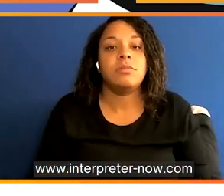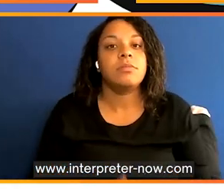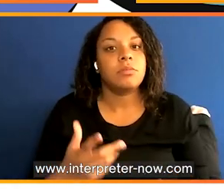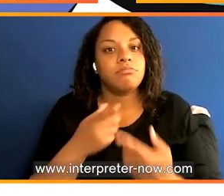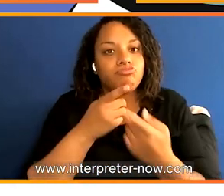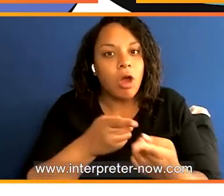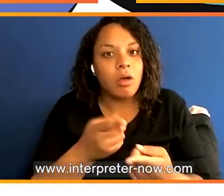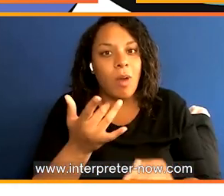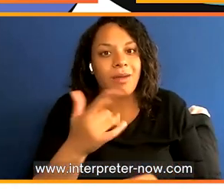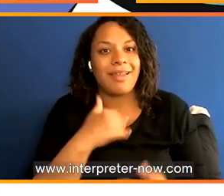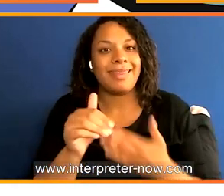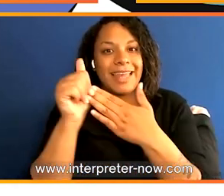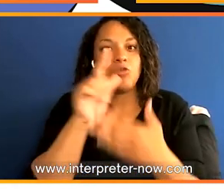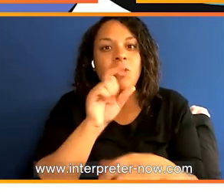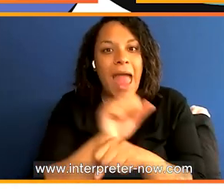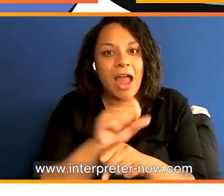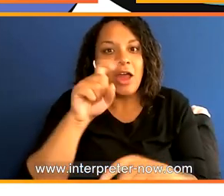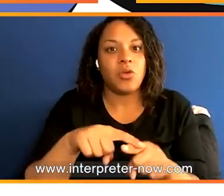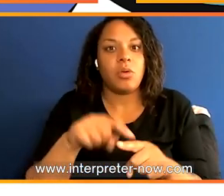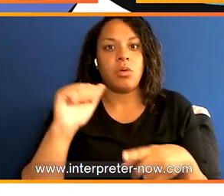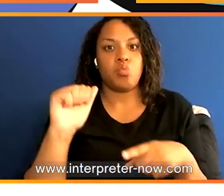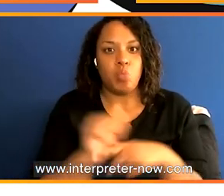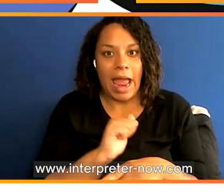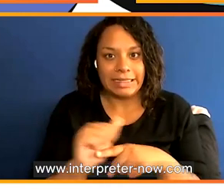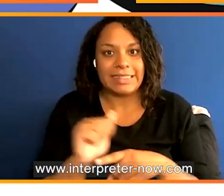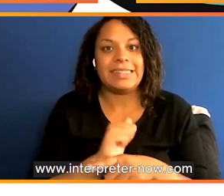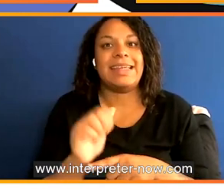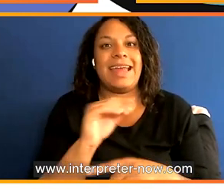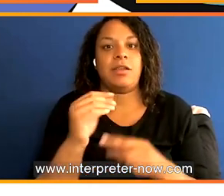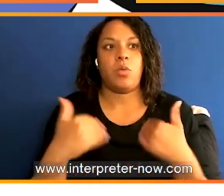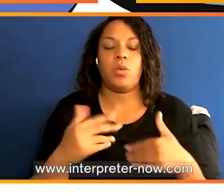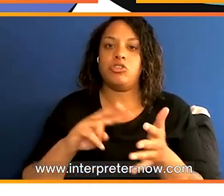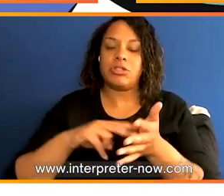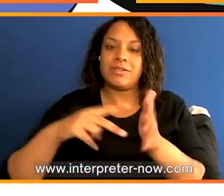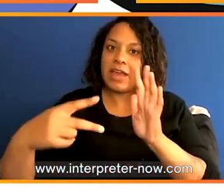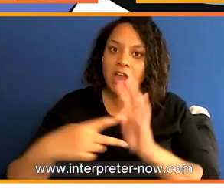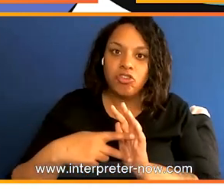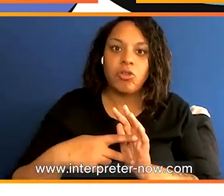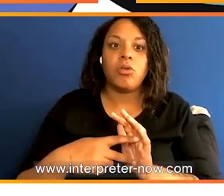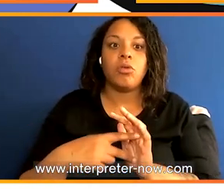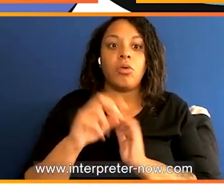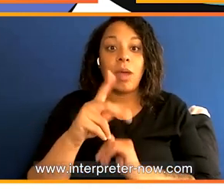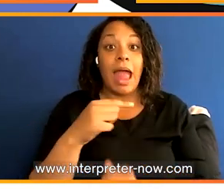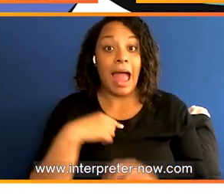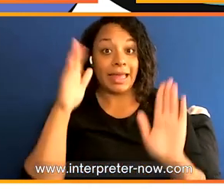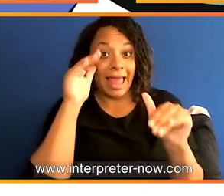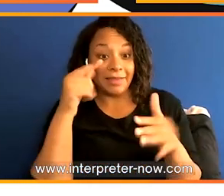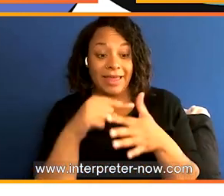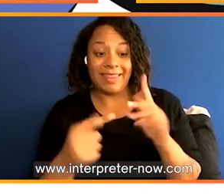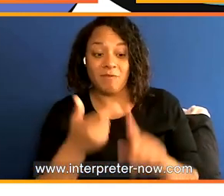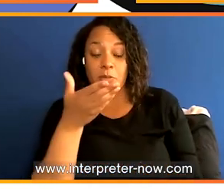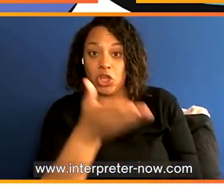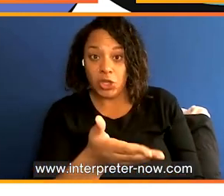people and, you know, my team being business partners, is that there were leaders who actually had to practice and be